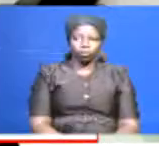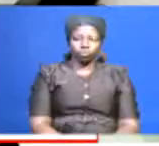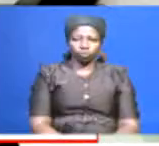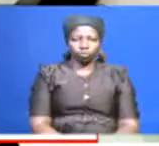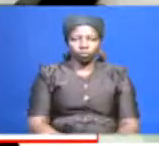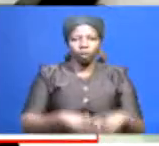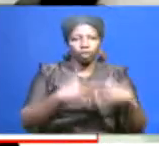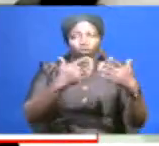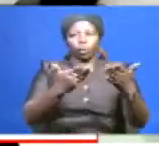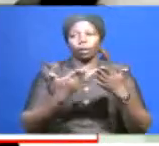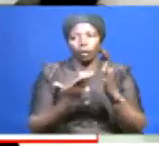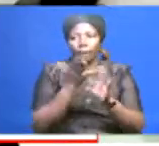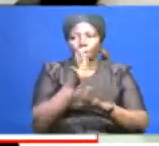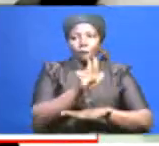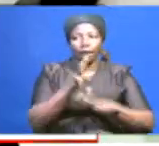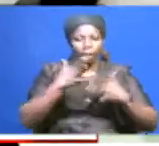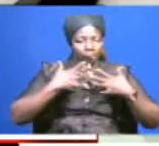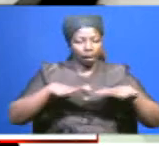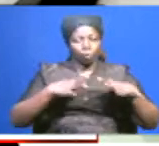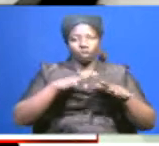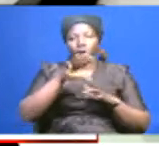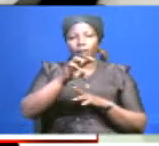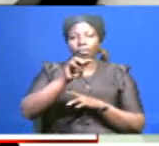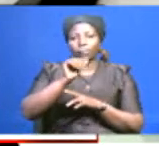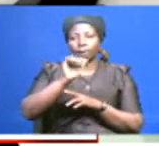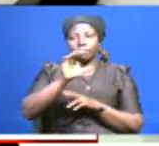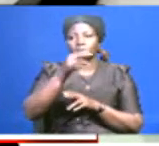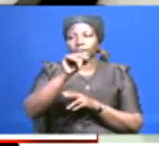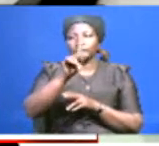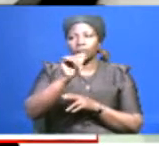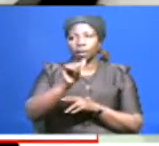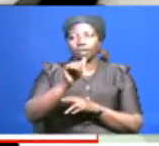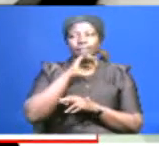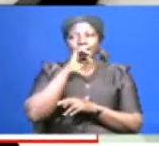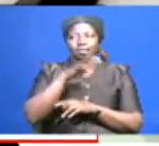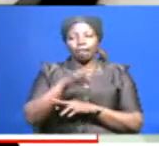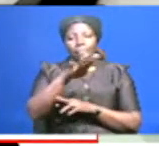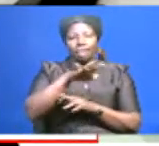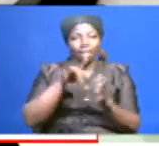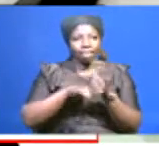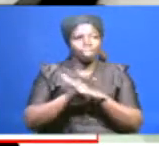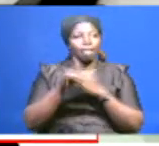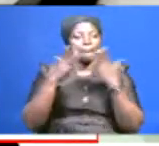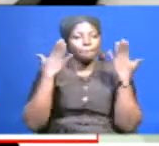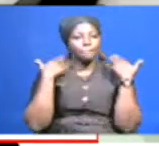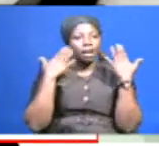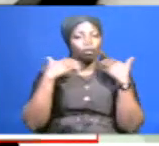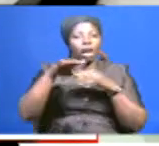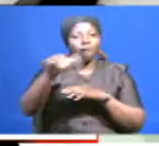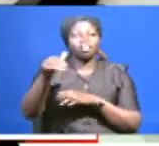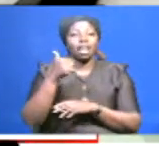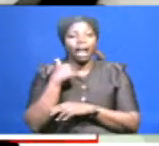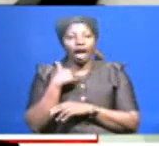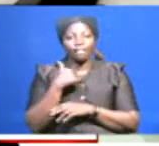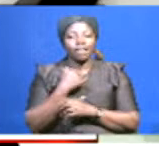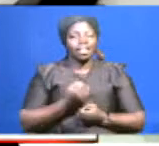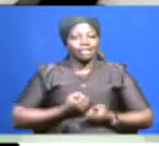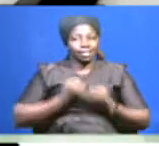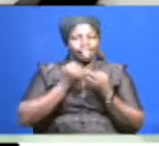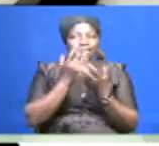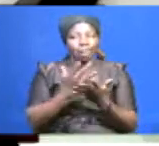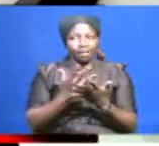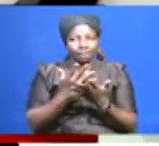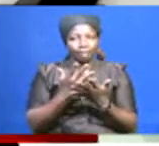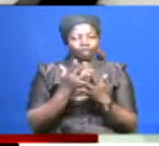Welcome back. Residents from Machaka informal settlement in Buri, that's in Meru County, have expressed reservations with government housing